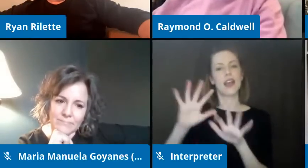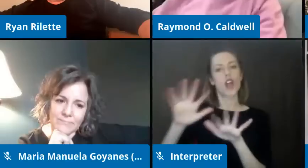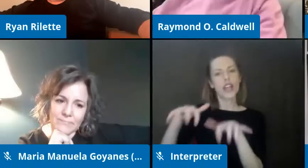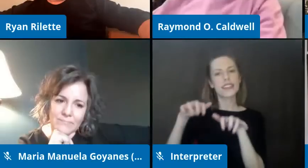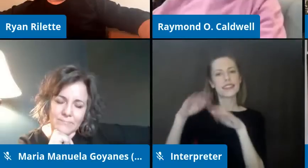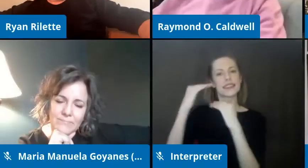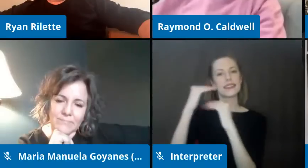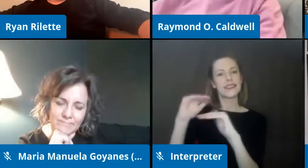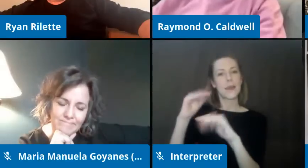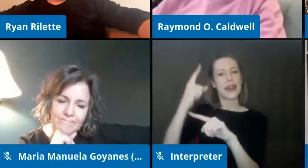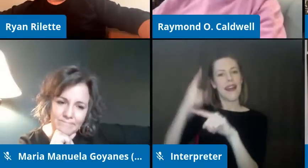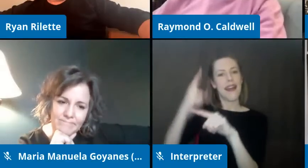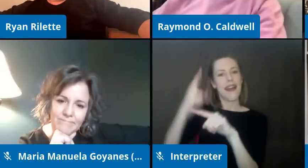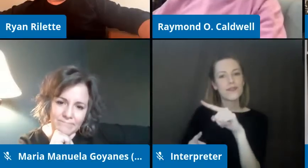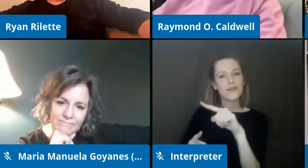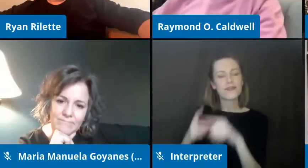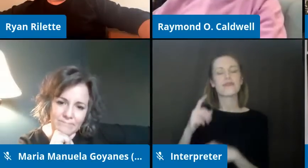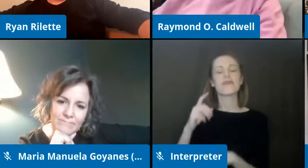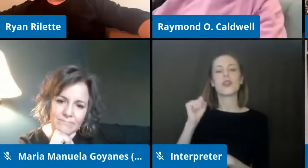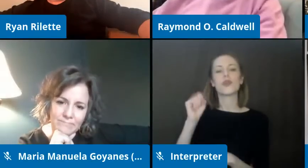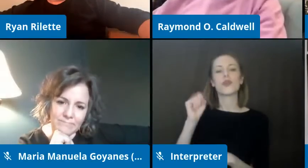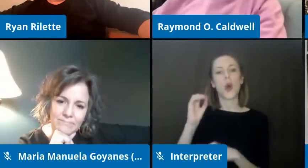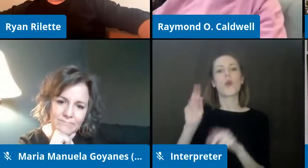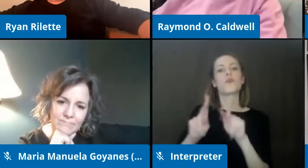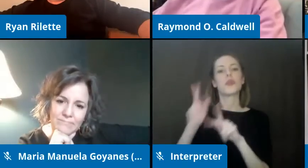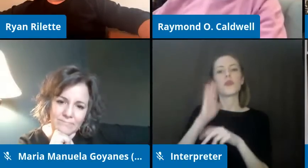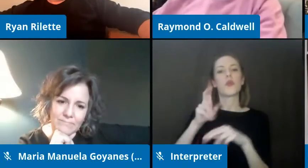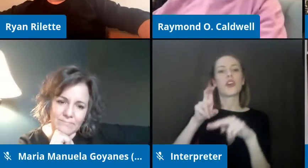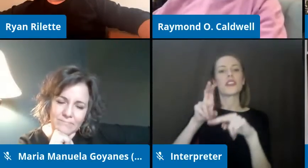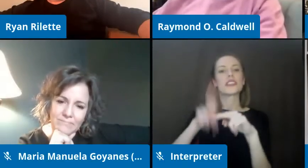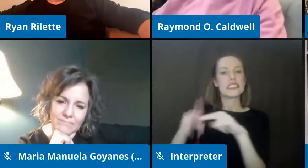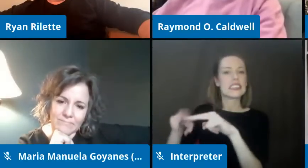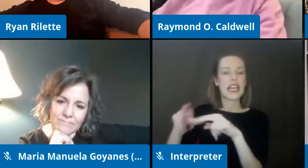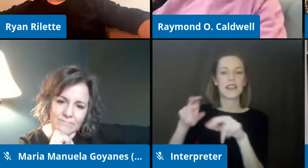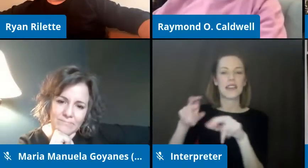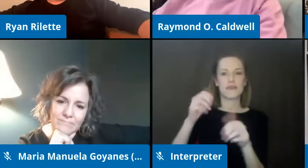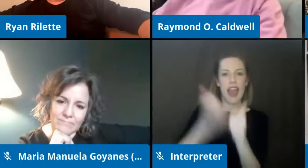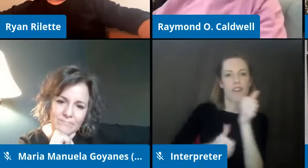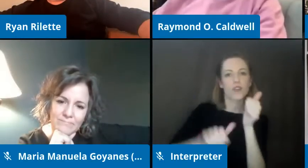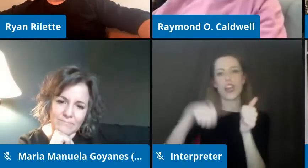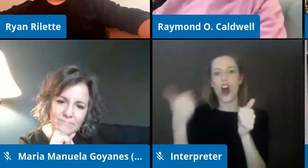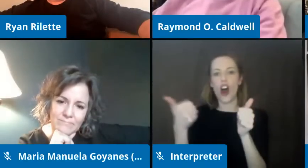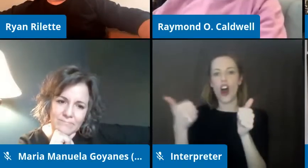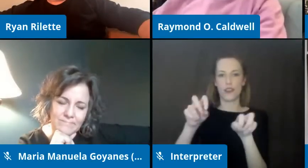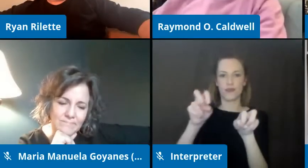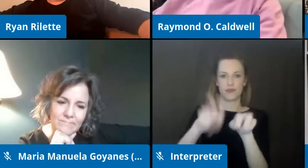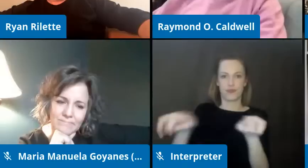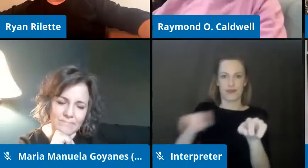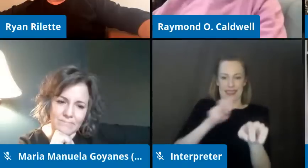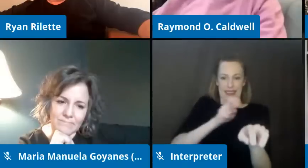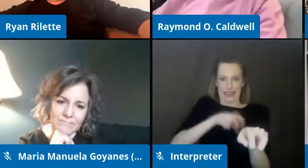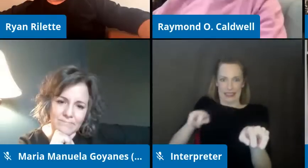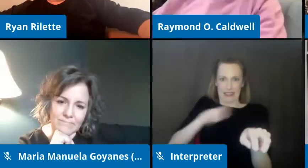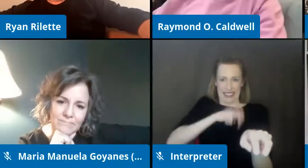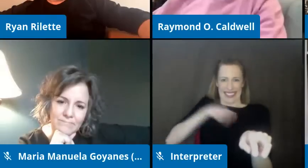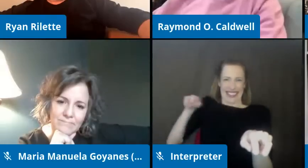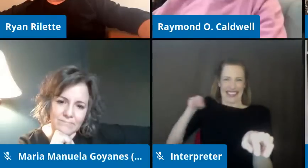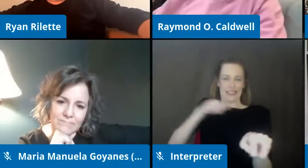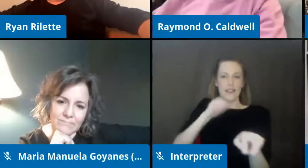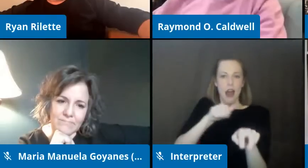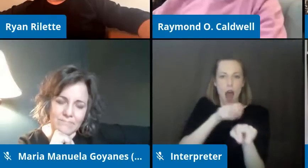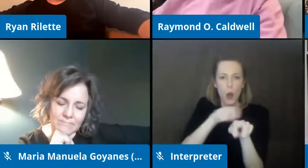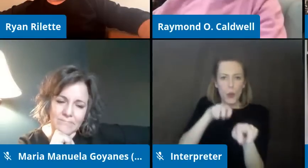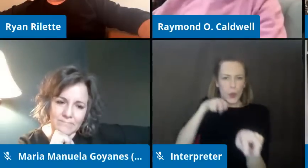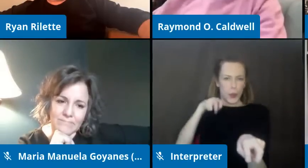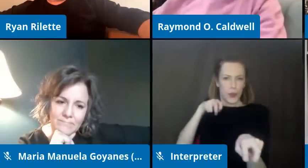are in every other row? It's not something that you know, that can happen at Theater Alliance or would be really tough at Woolley,